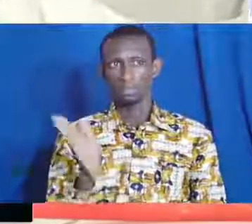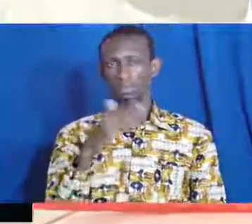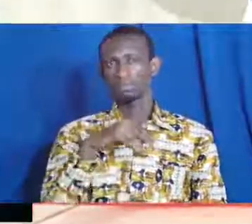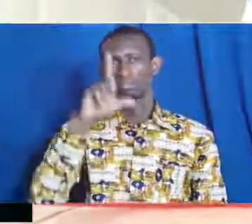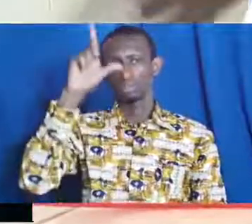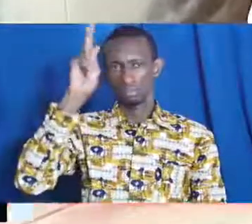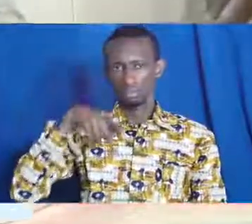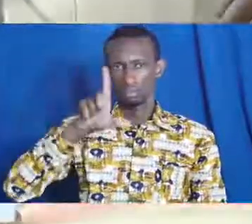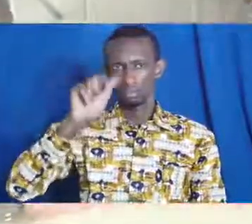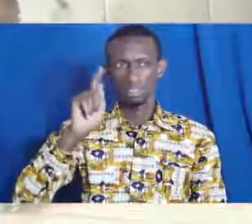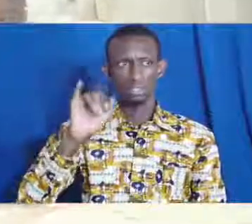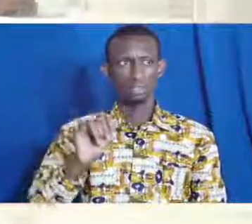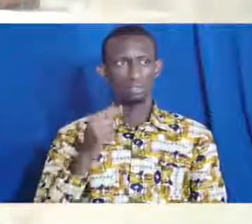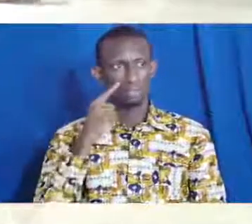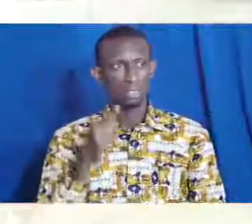2 sulfate.